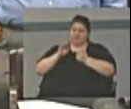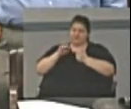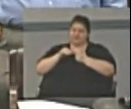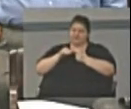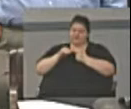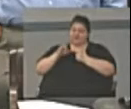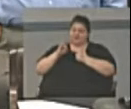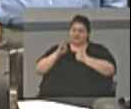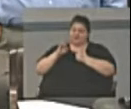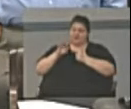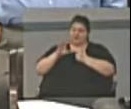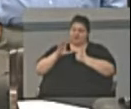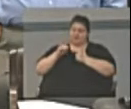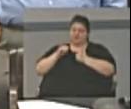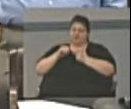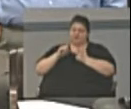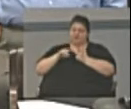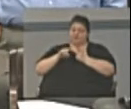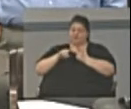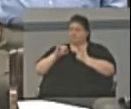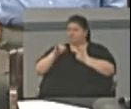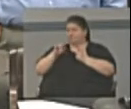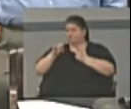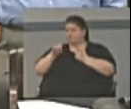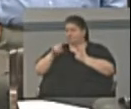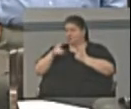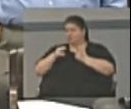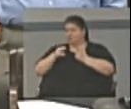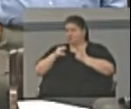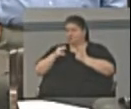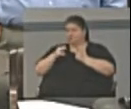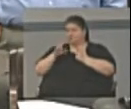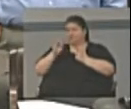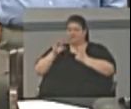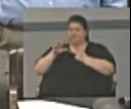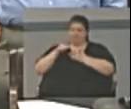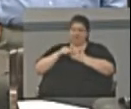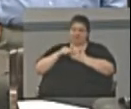$78,950. And Joseph Canova and Sons out of Laurel, Maryland for